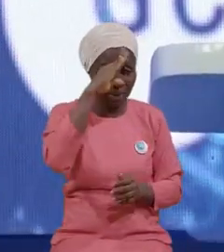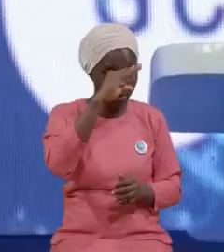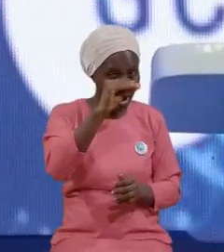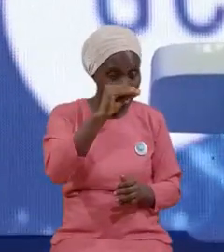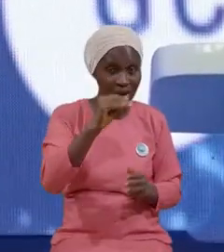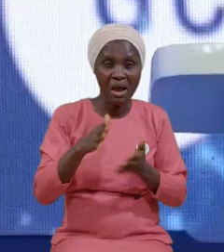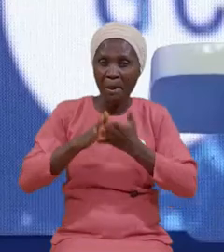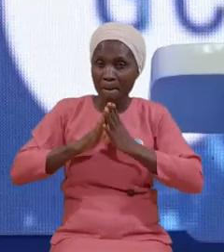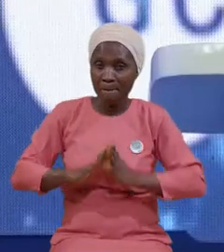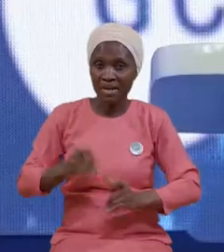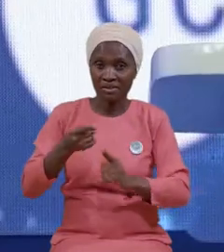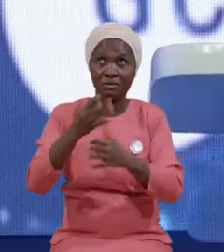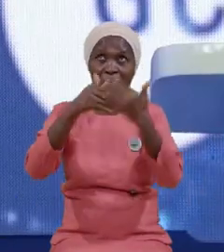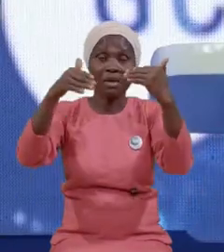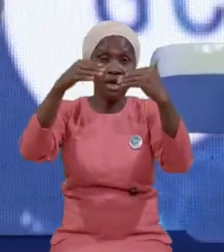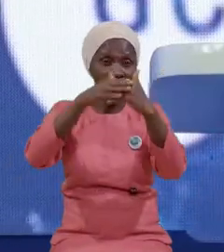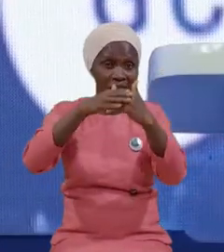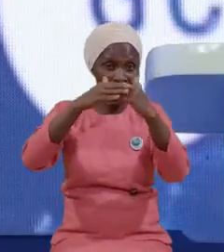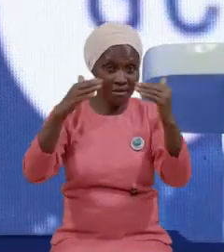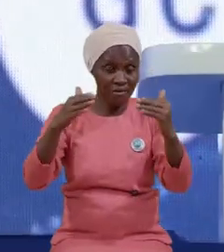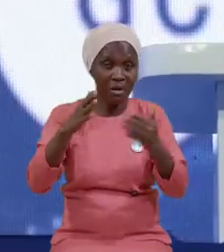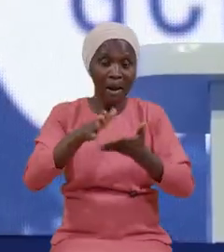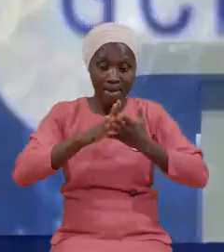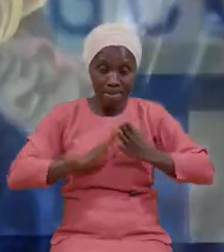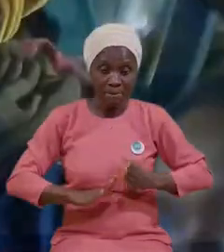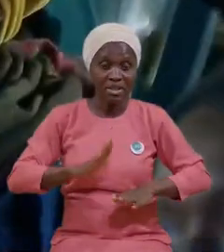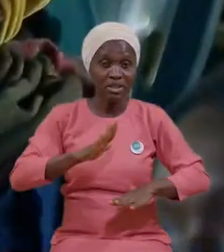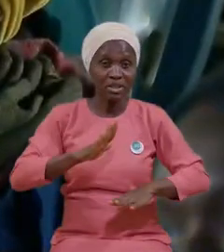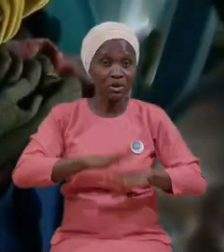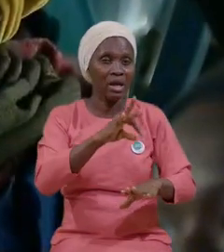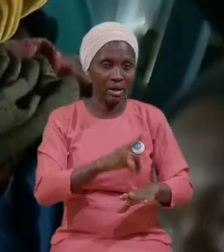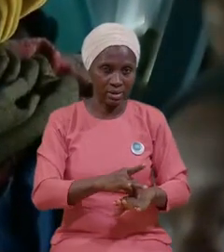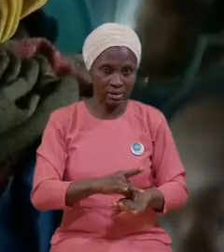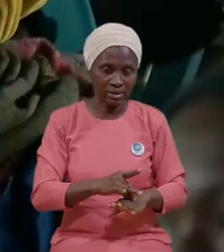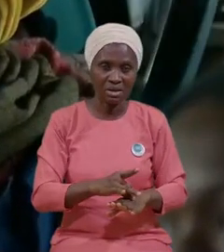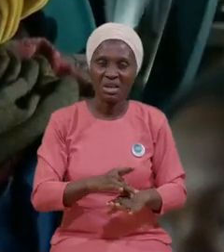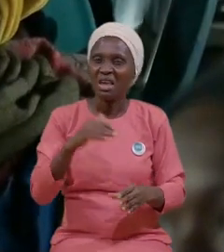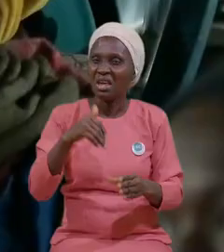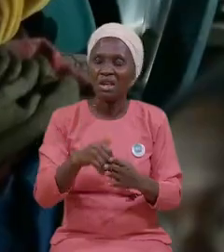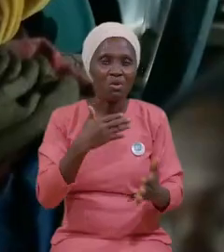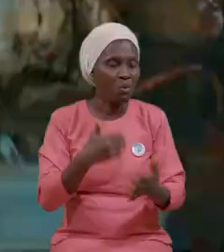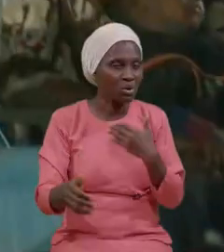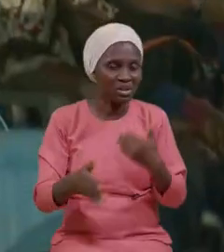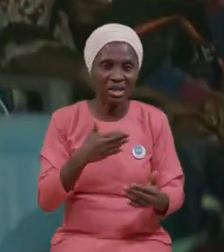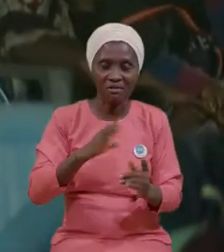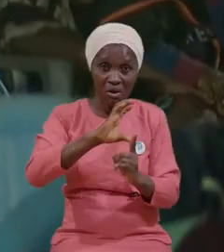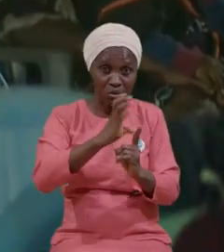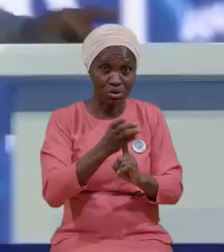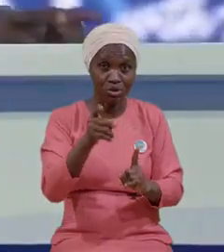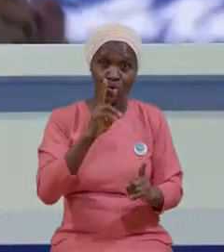from heaven, peace on earth, in whatever condition you have been in the